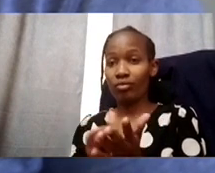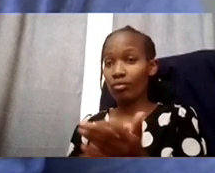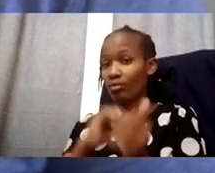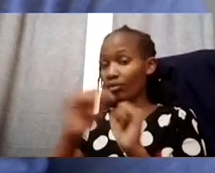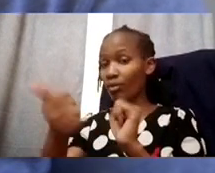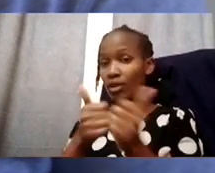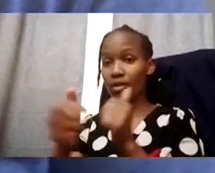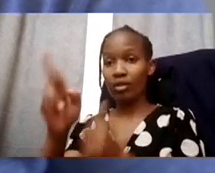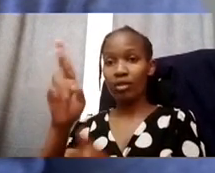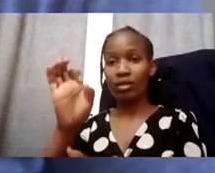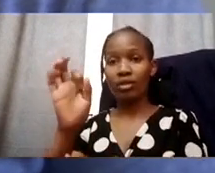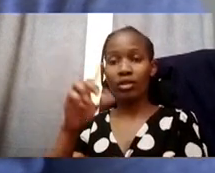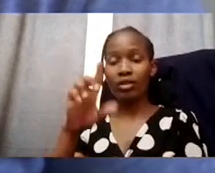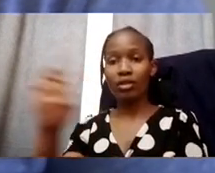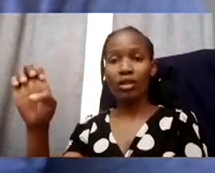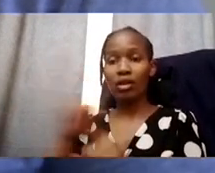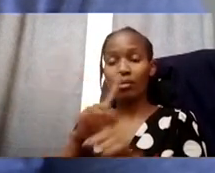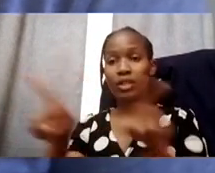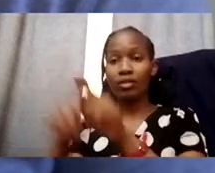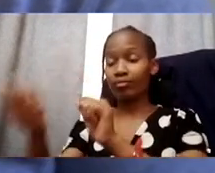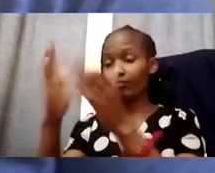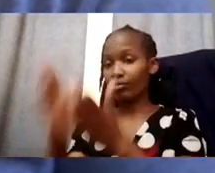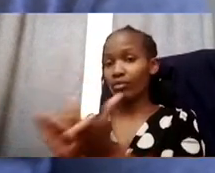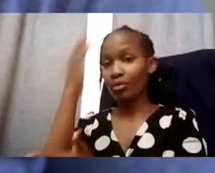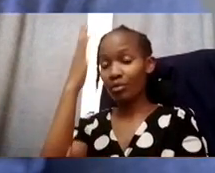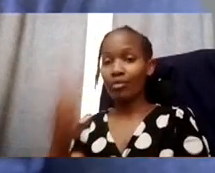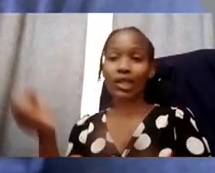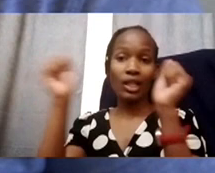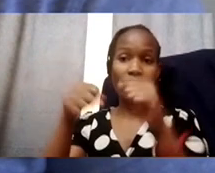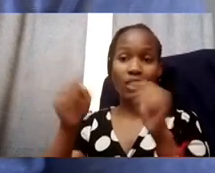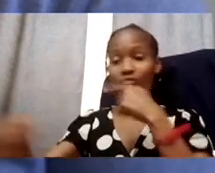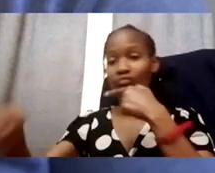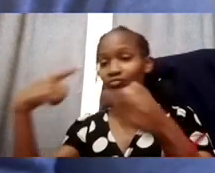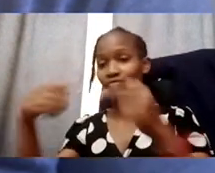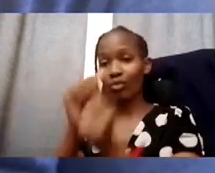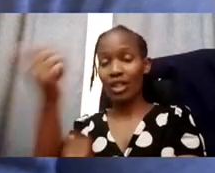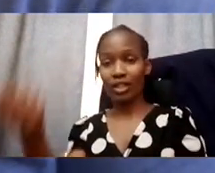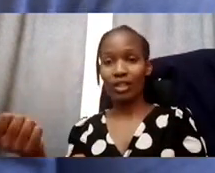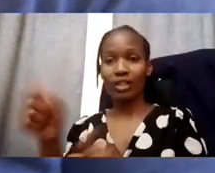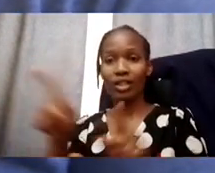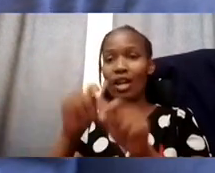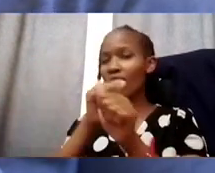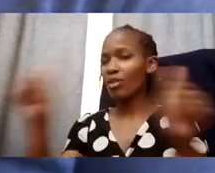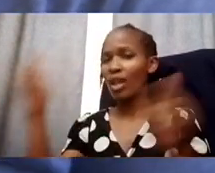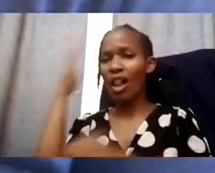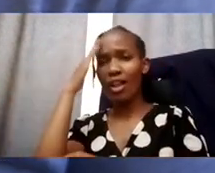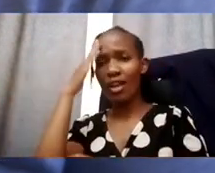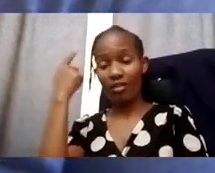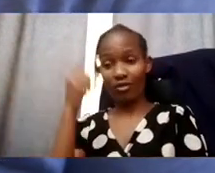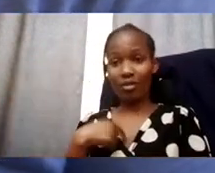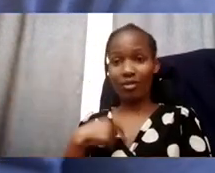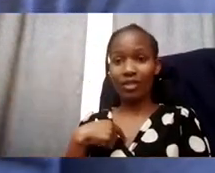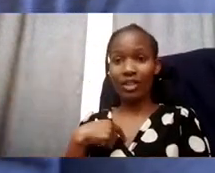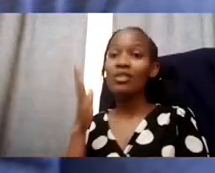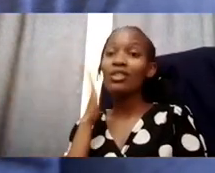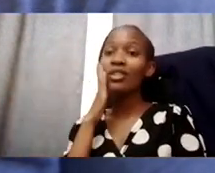not refugees, but they are athletes. And that's why we were able to compete with others. And we were very well recognized. For me, I was like a mother and a